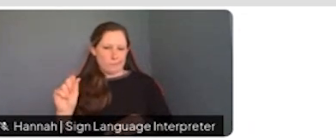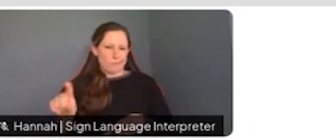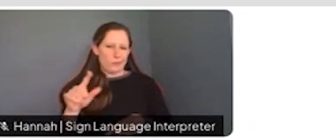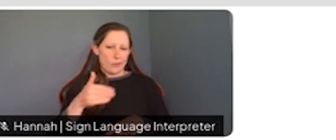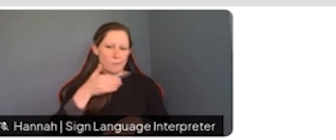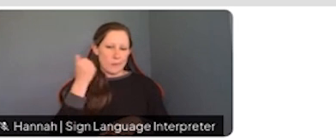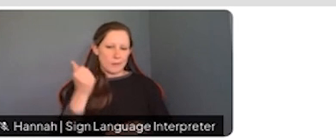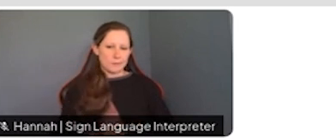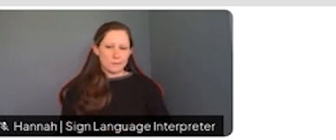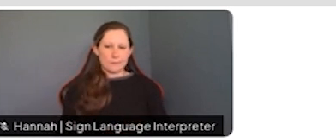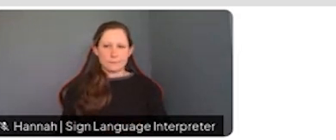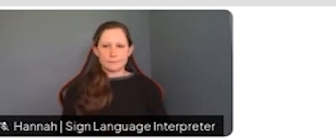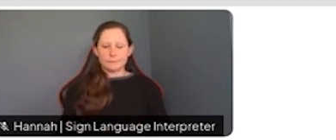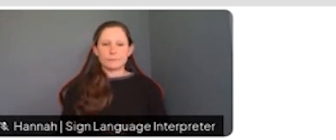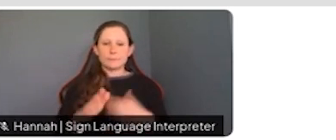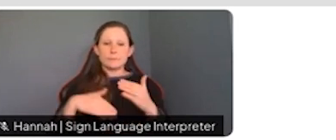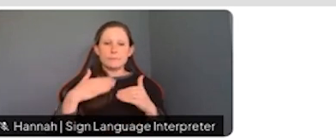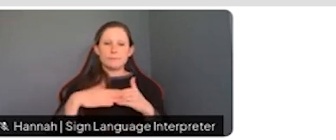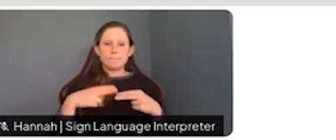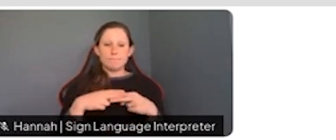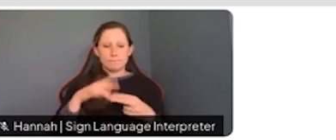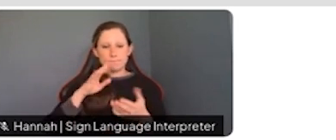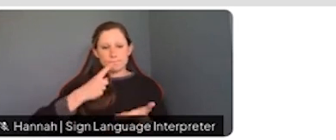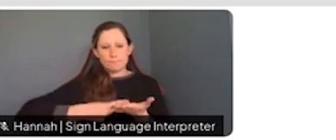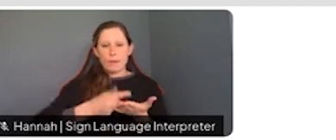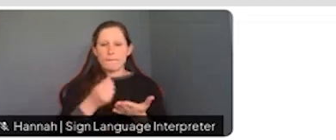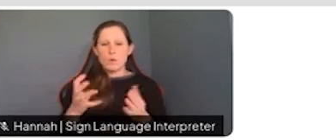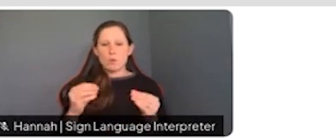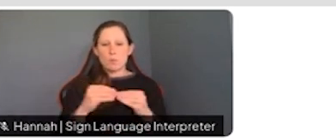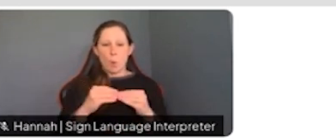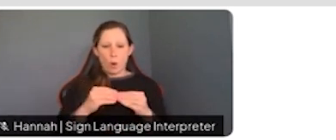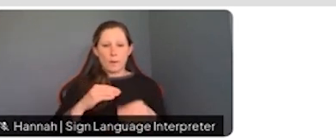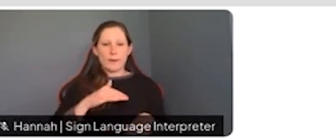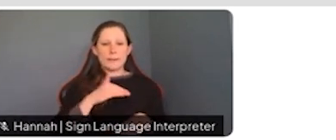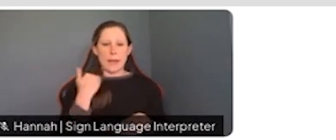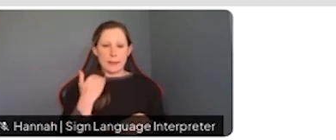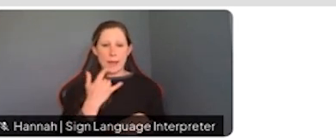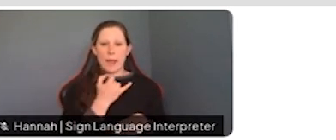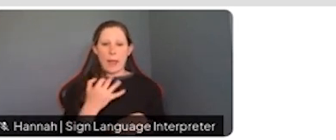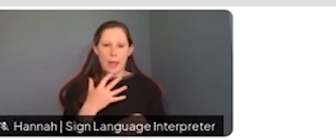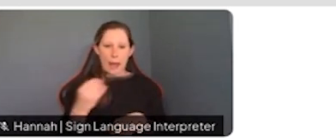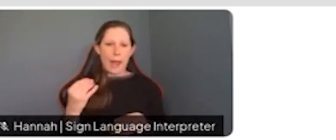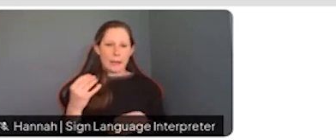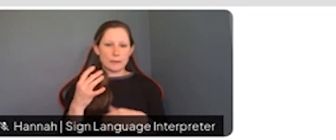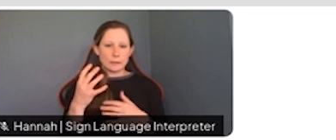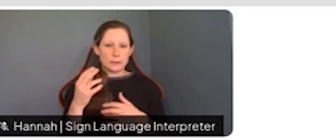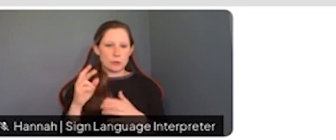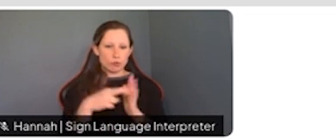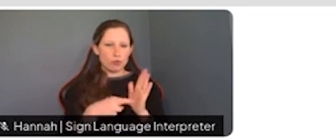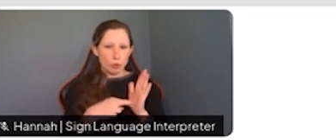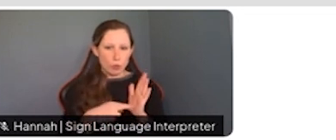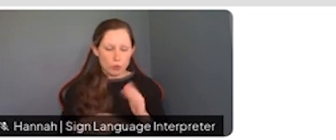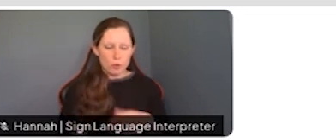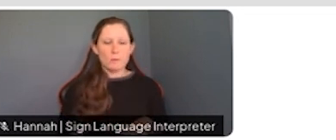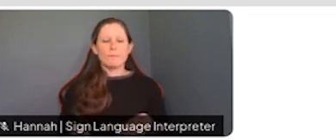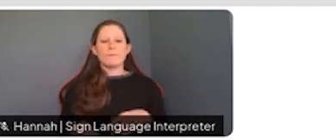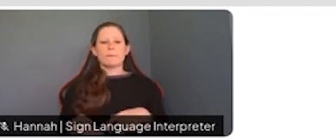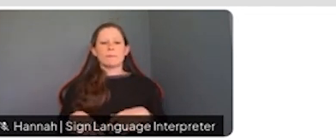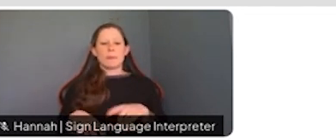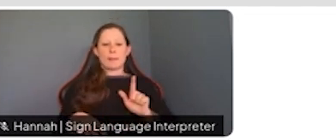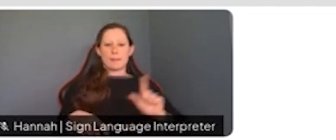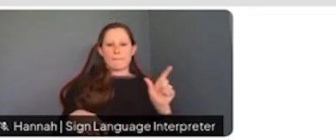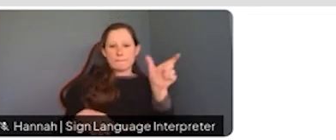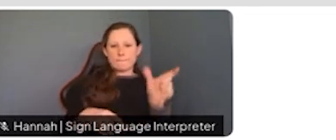next slide is to cover a few more of the deadlines and rules. So starting on the left, companies formed before